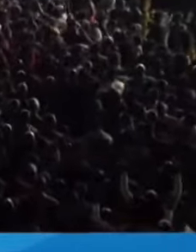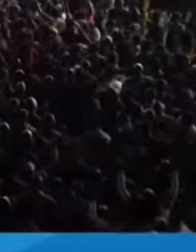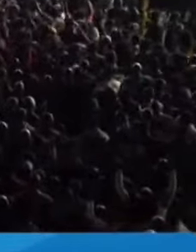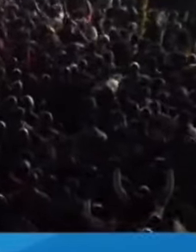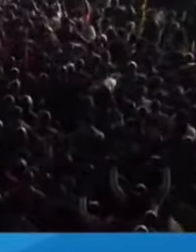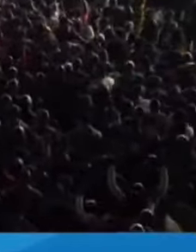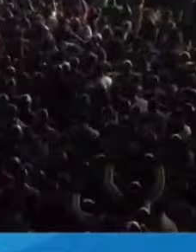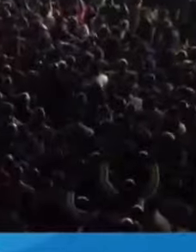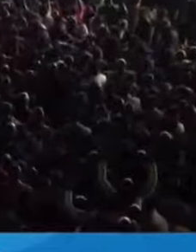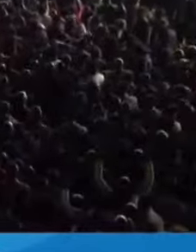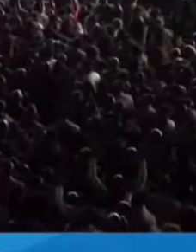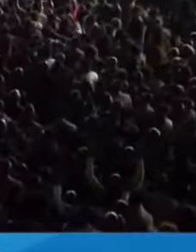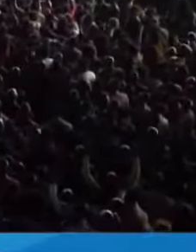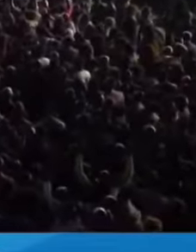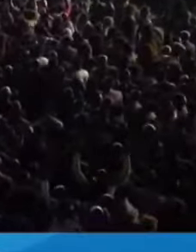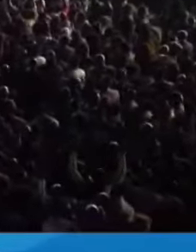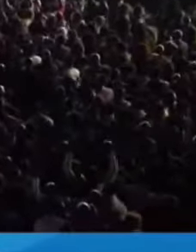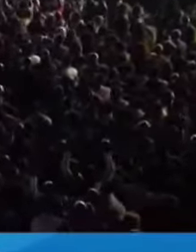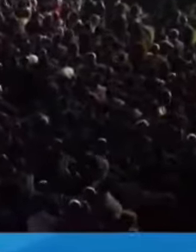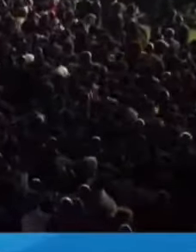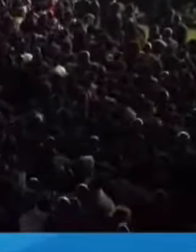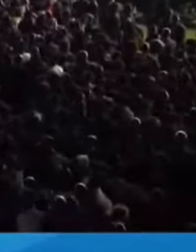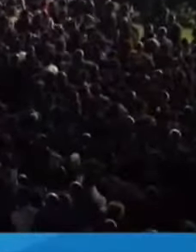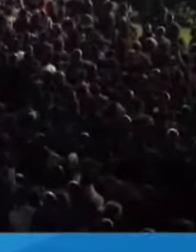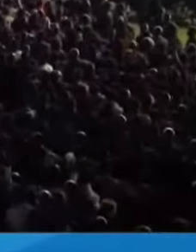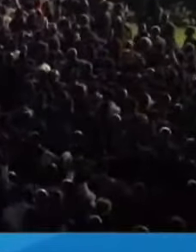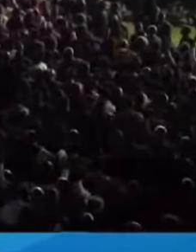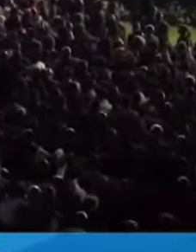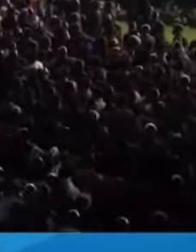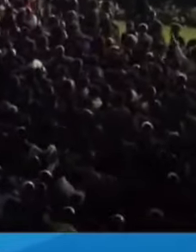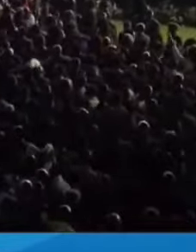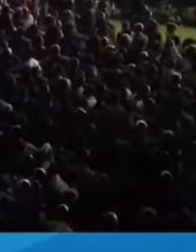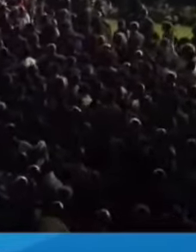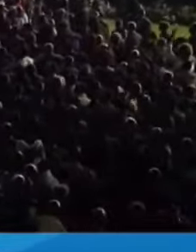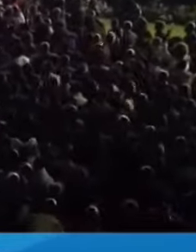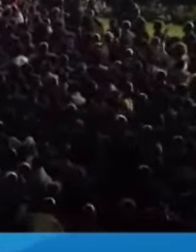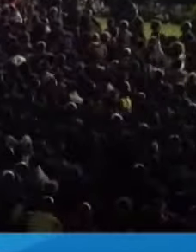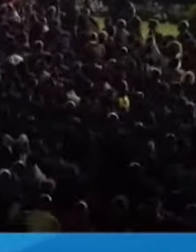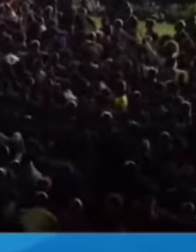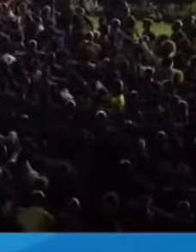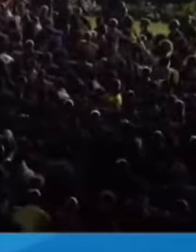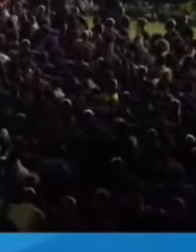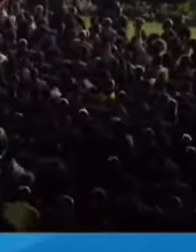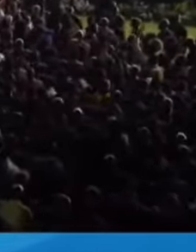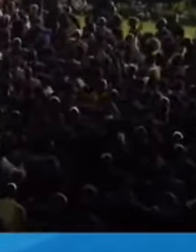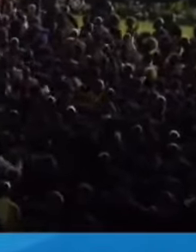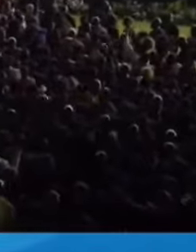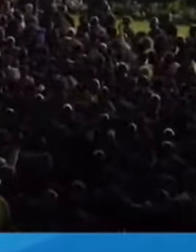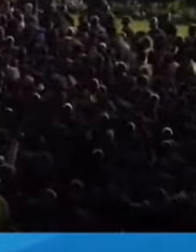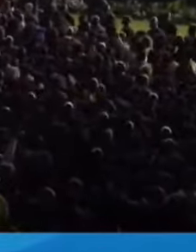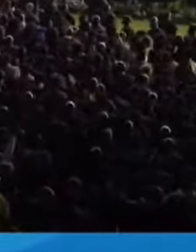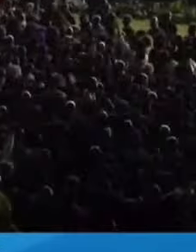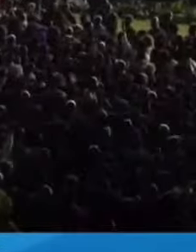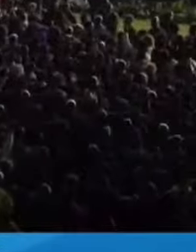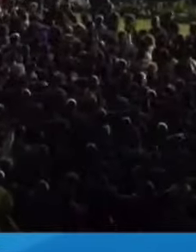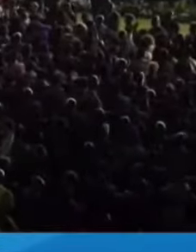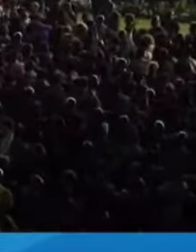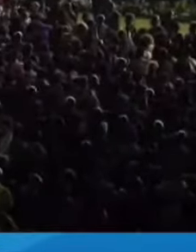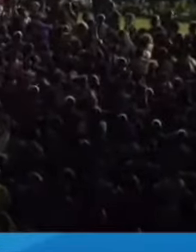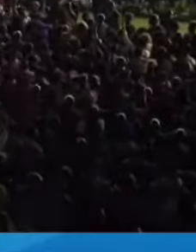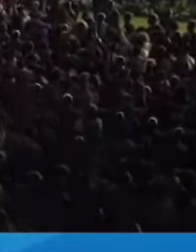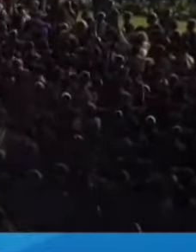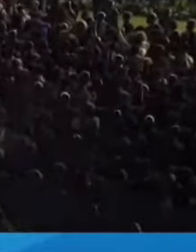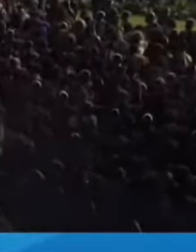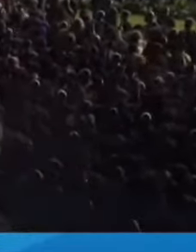up to the water there is a